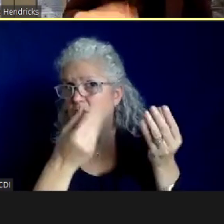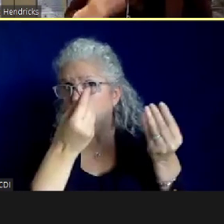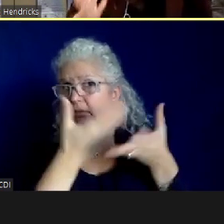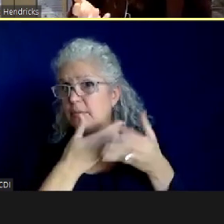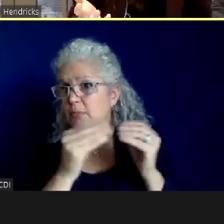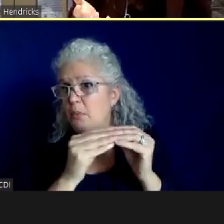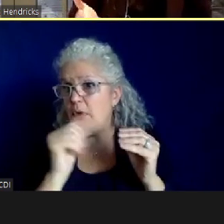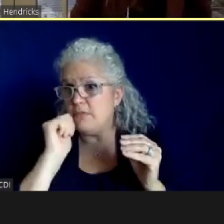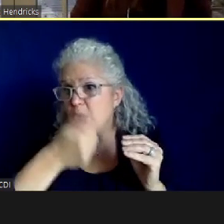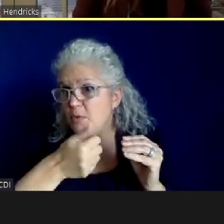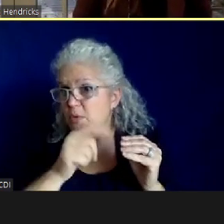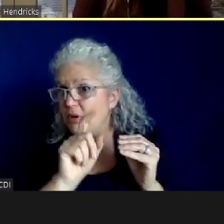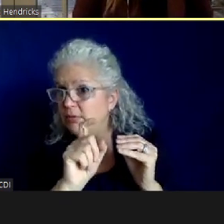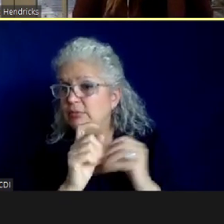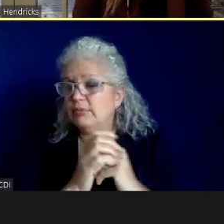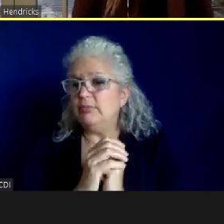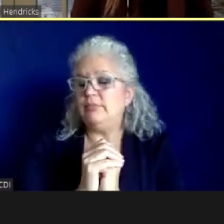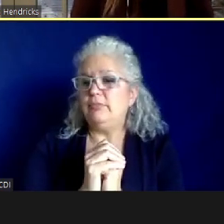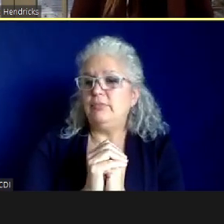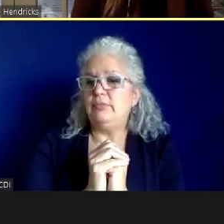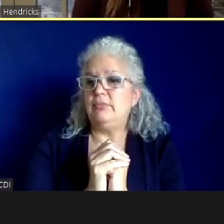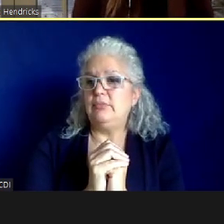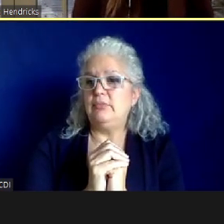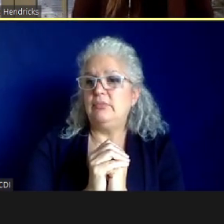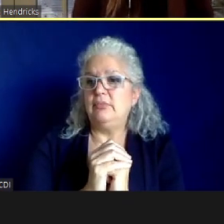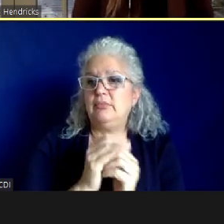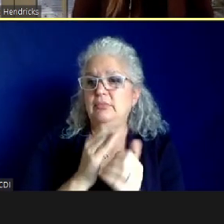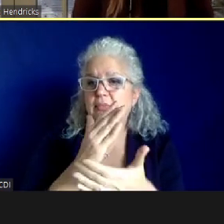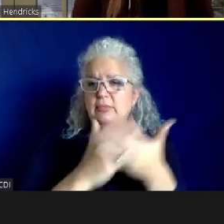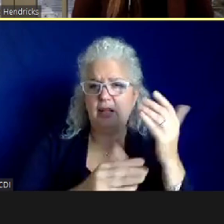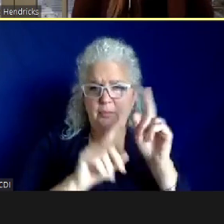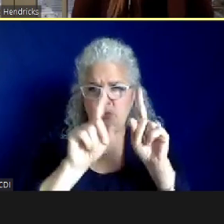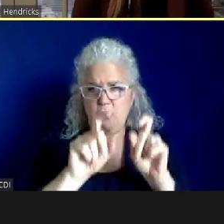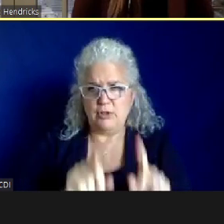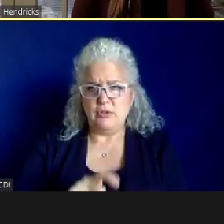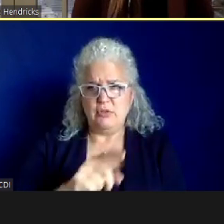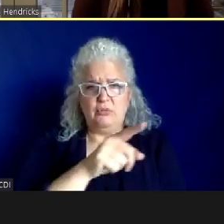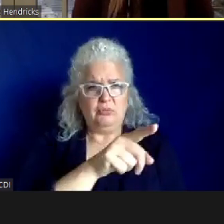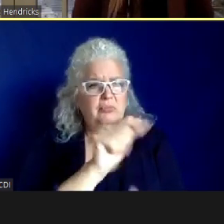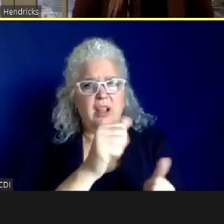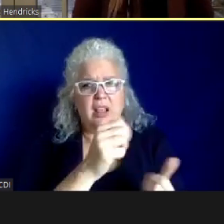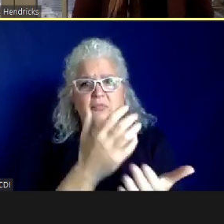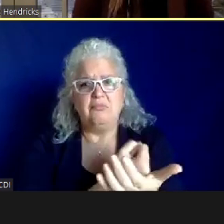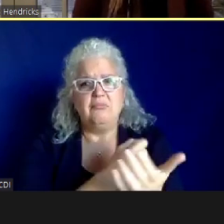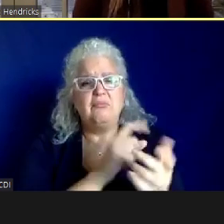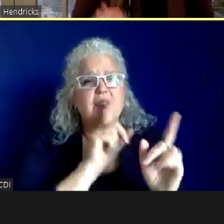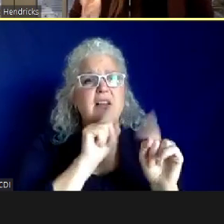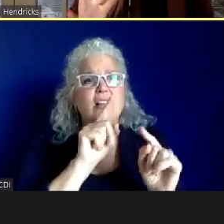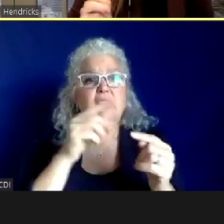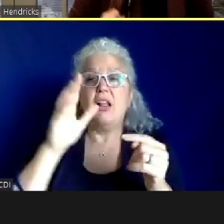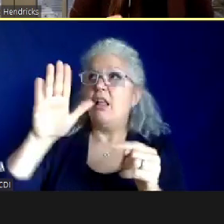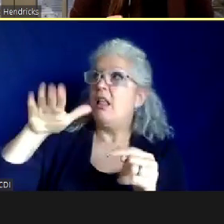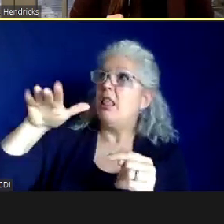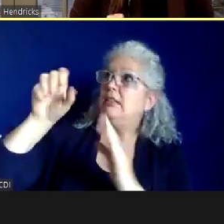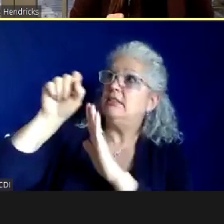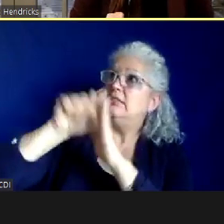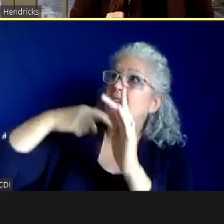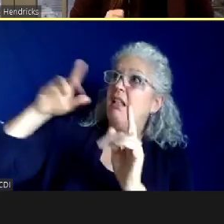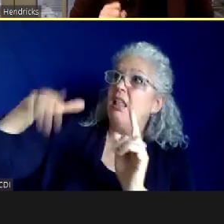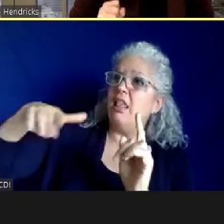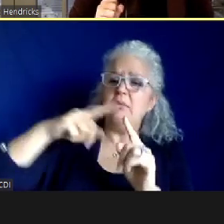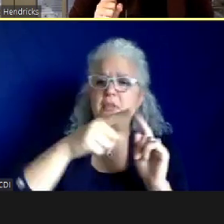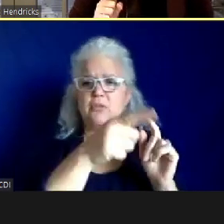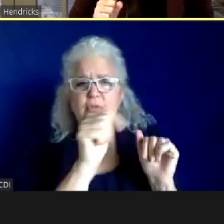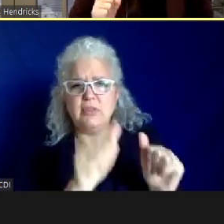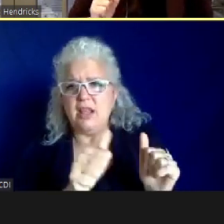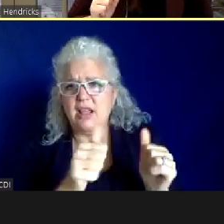without that update from the state. So we have had a handful of questions specifically around this topic, which